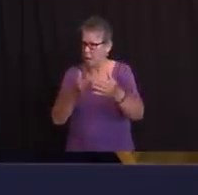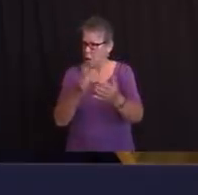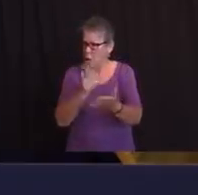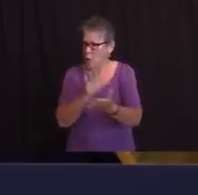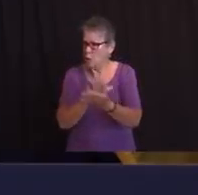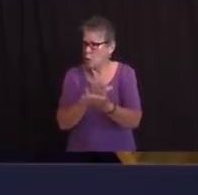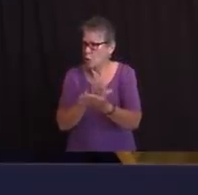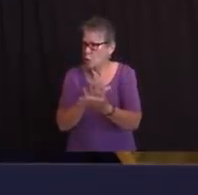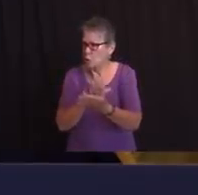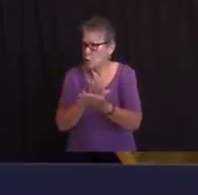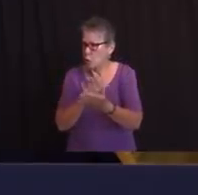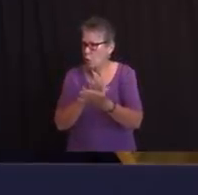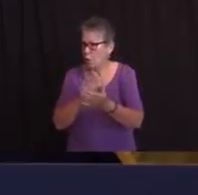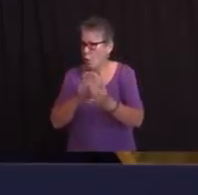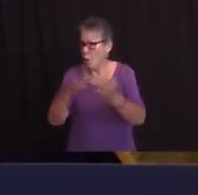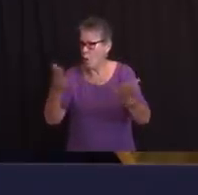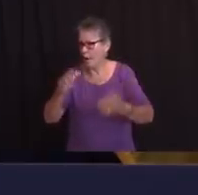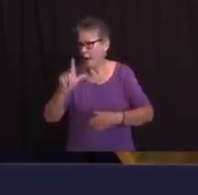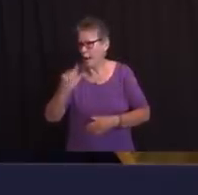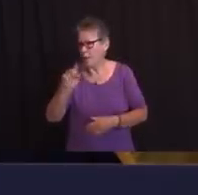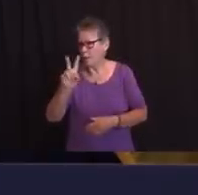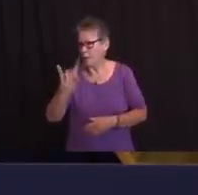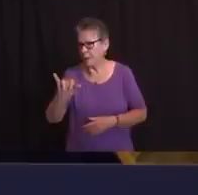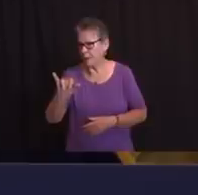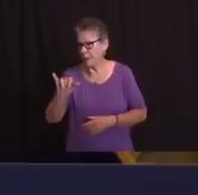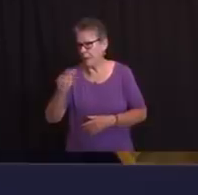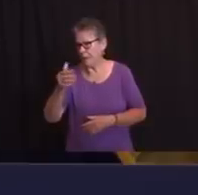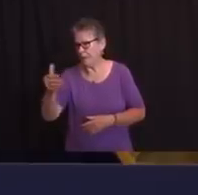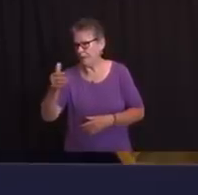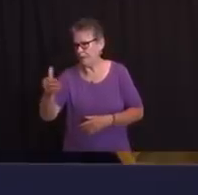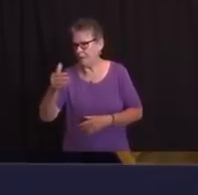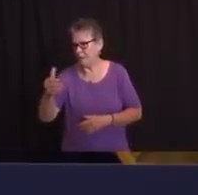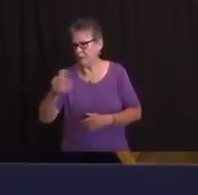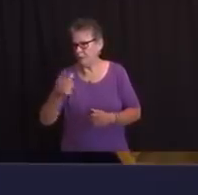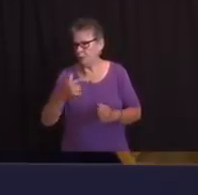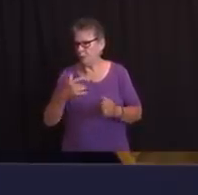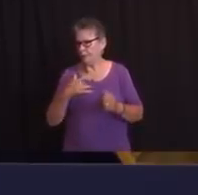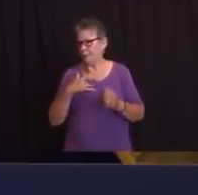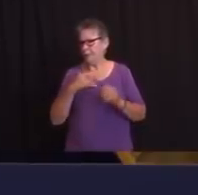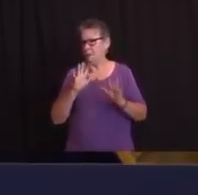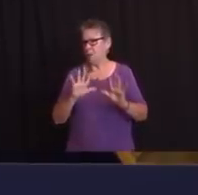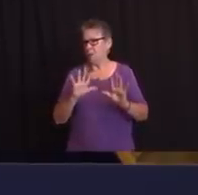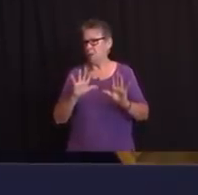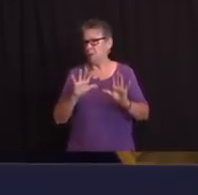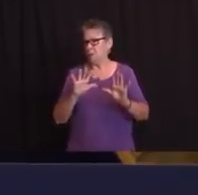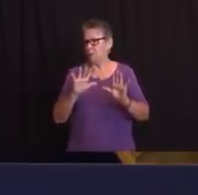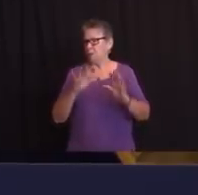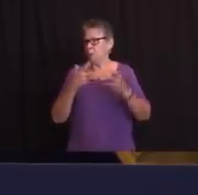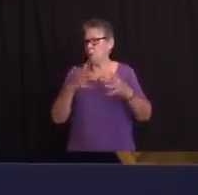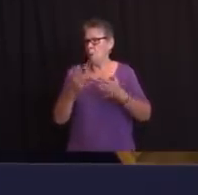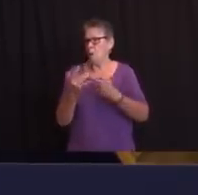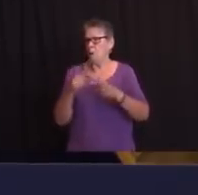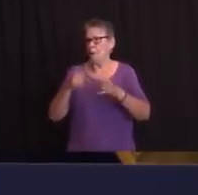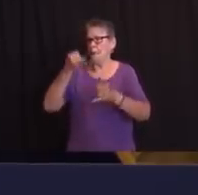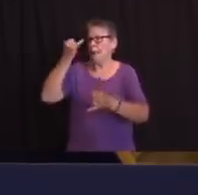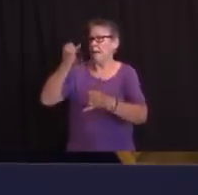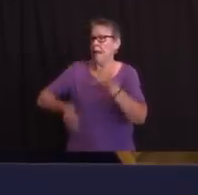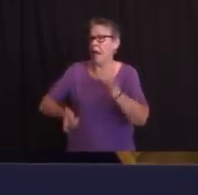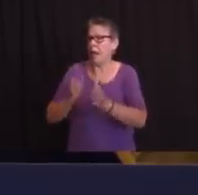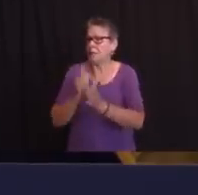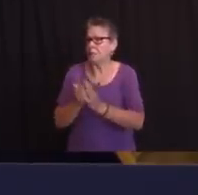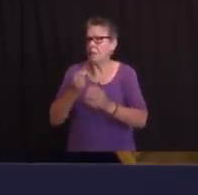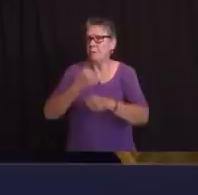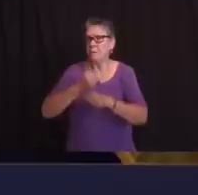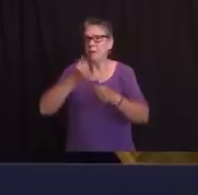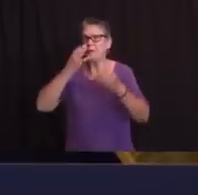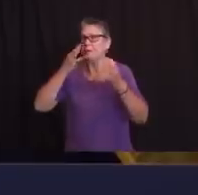very seriously. My guess is we will not wait until the last minute to make the call on masking in